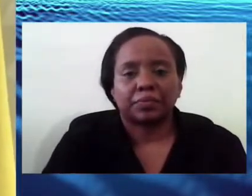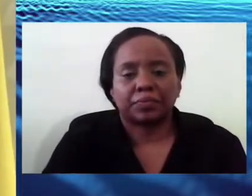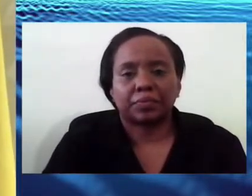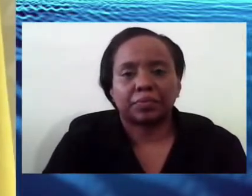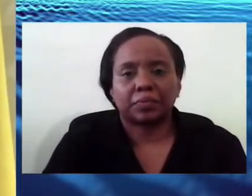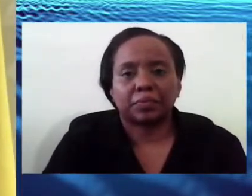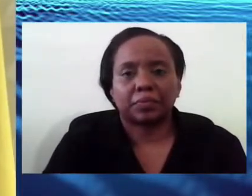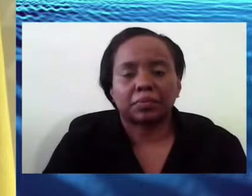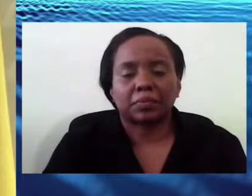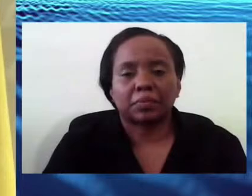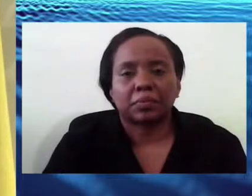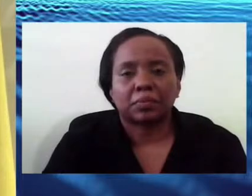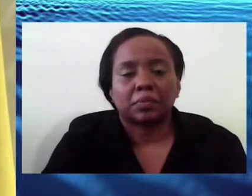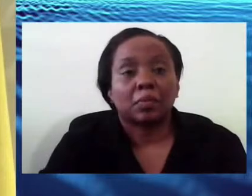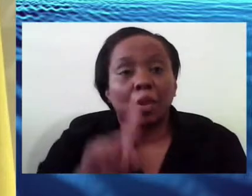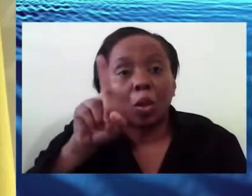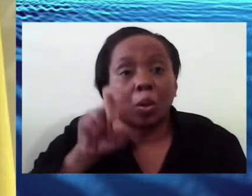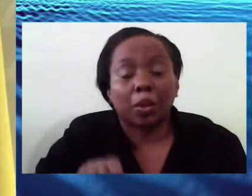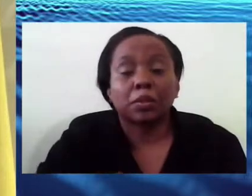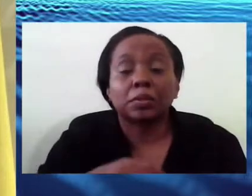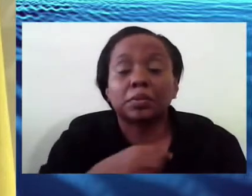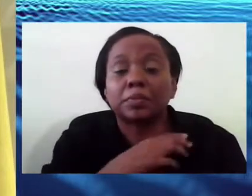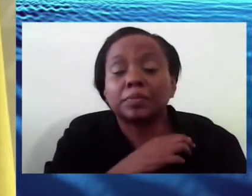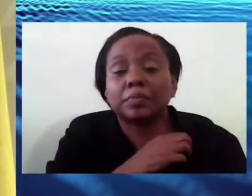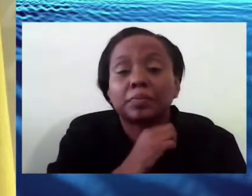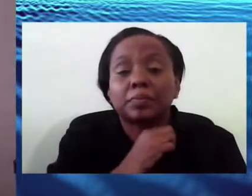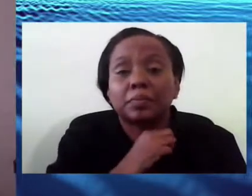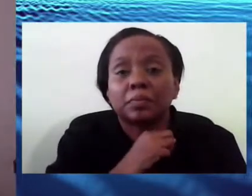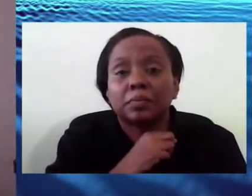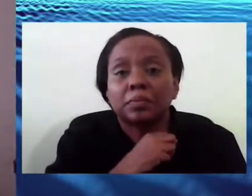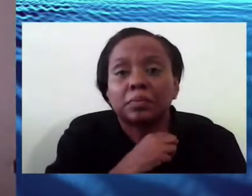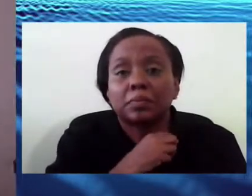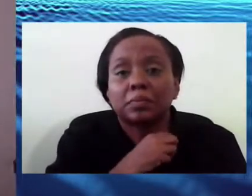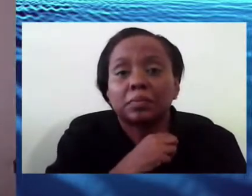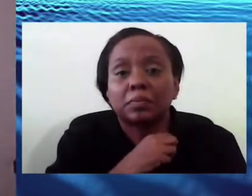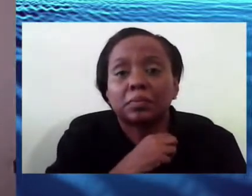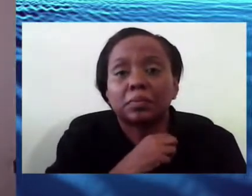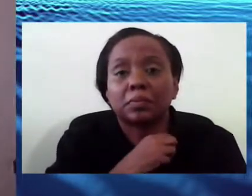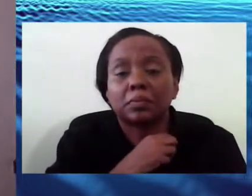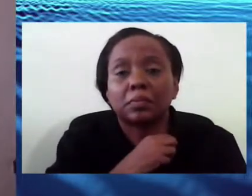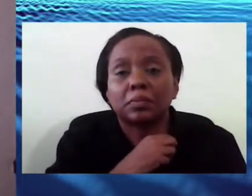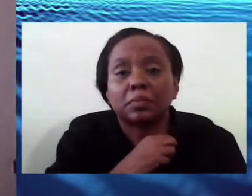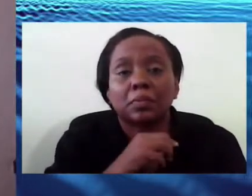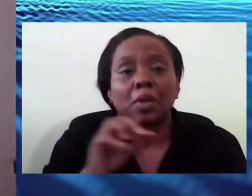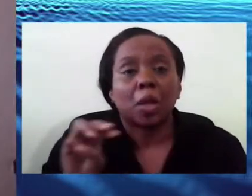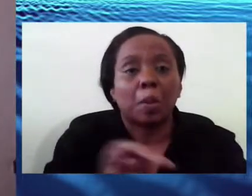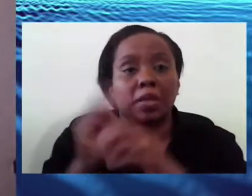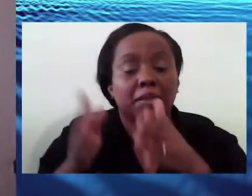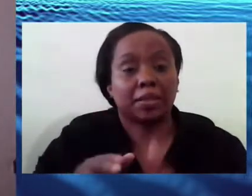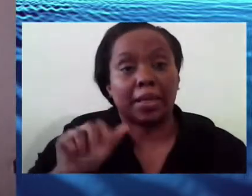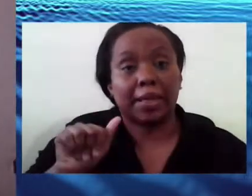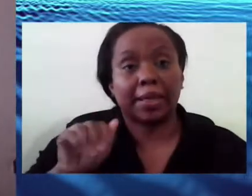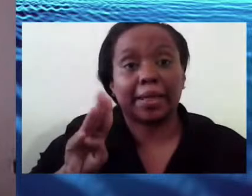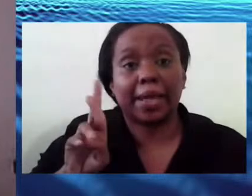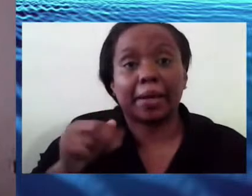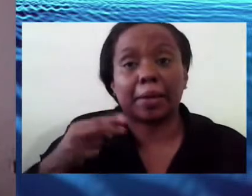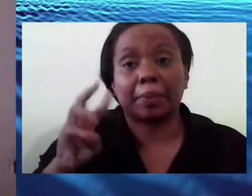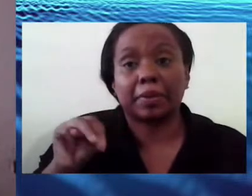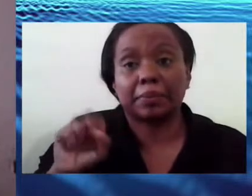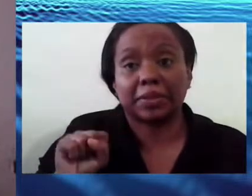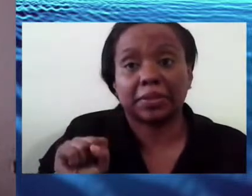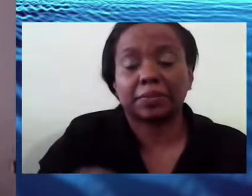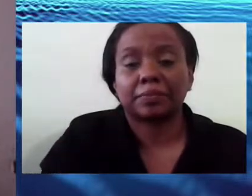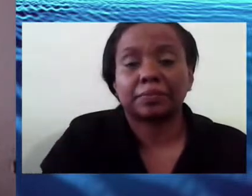Go ahead. Yeah, I have a question for Mr. Abrams. Could you give me an update on